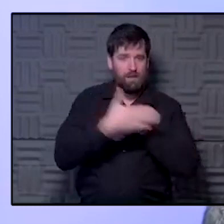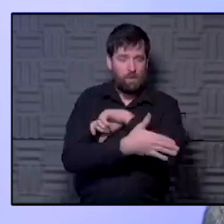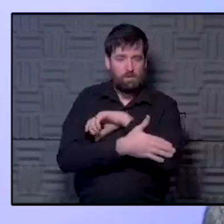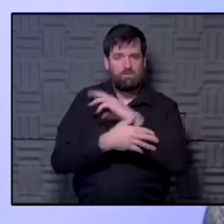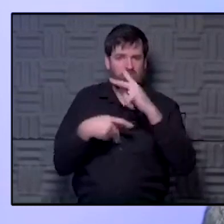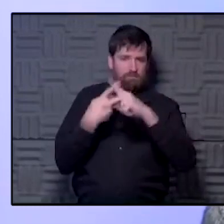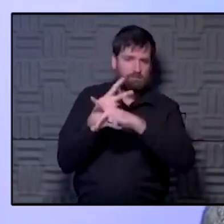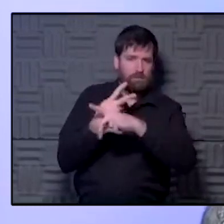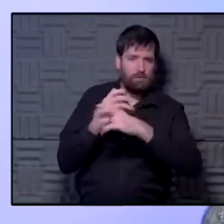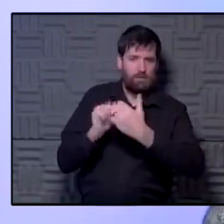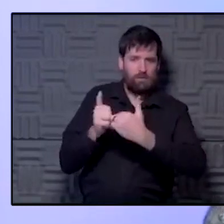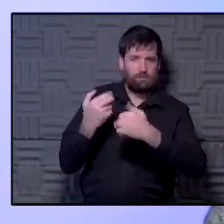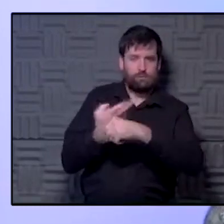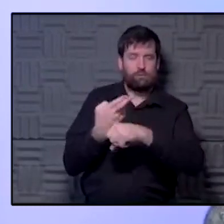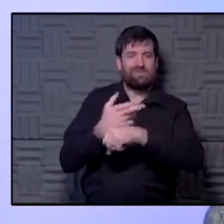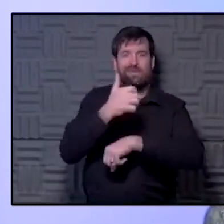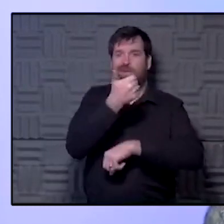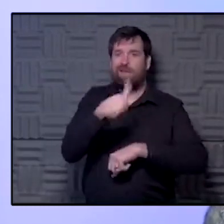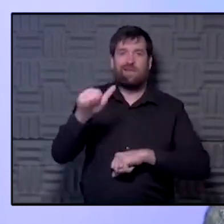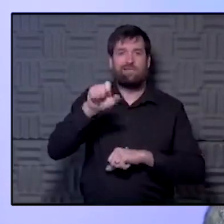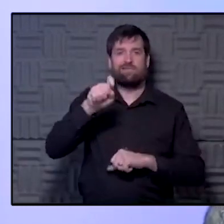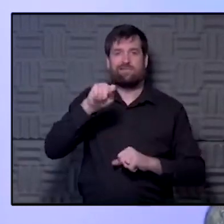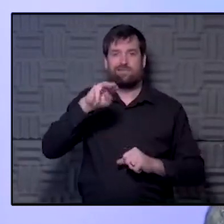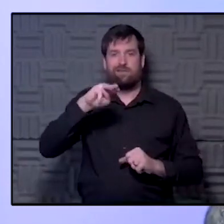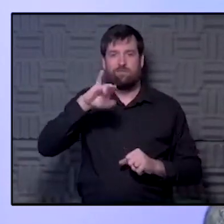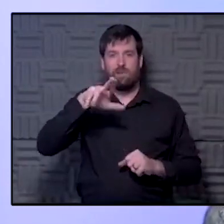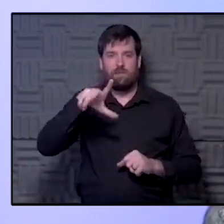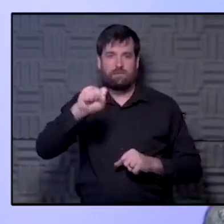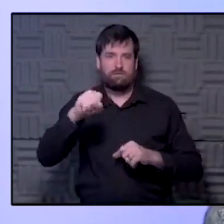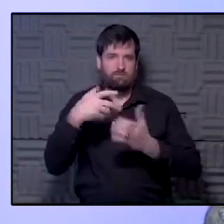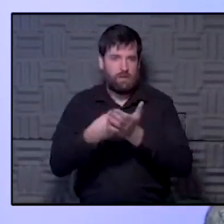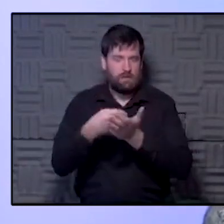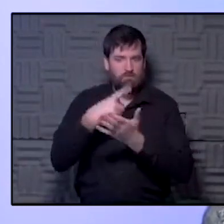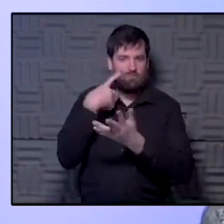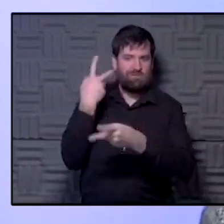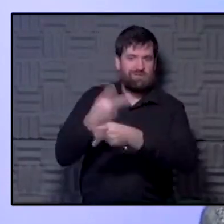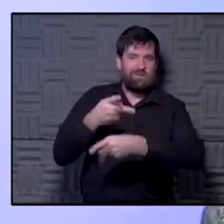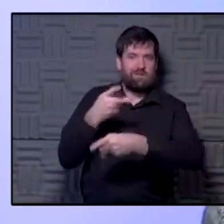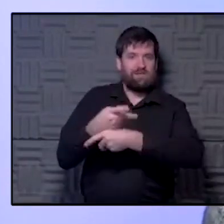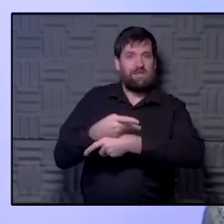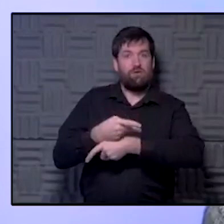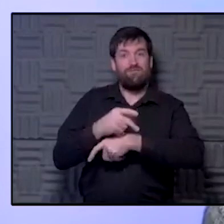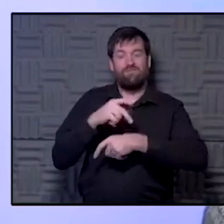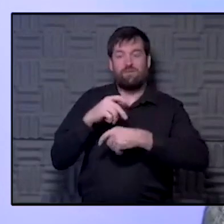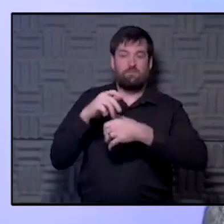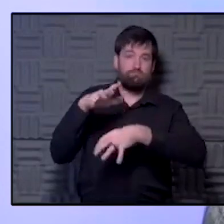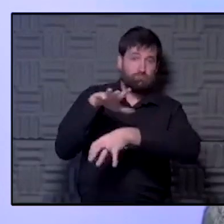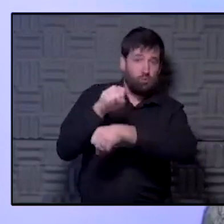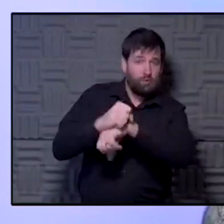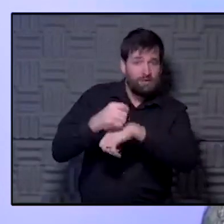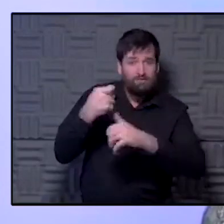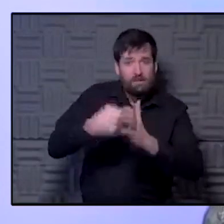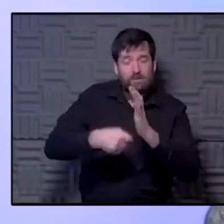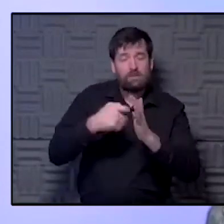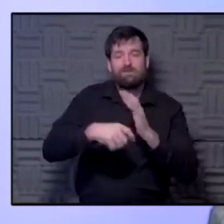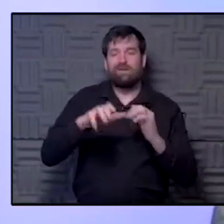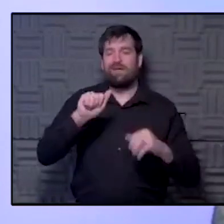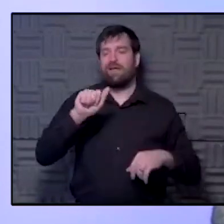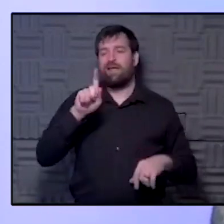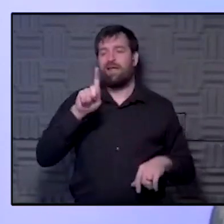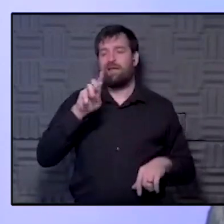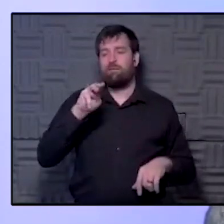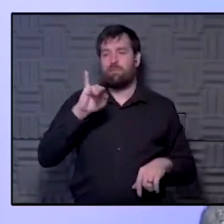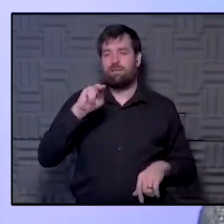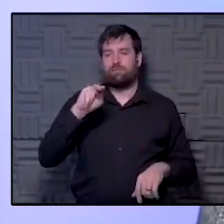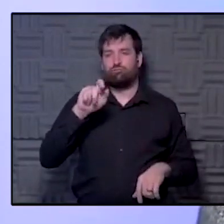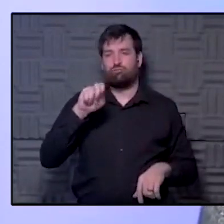use any stimulus money that comes down the pike to take care of the administration fee, because the